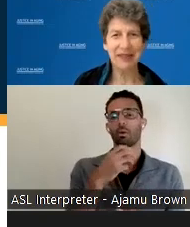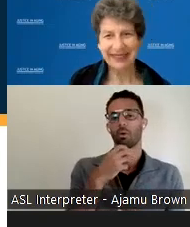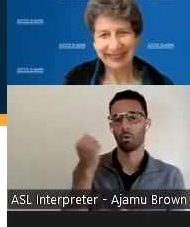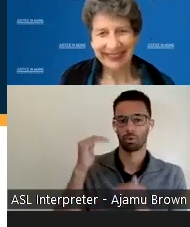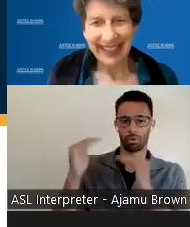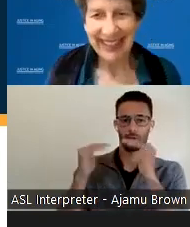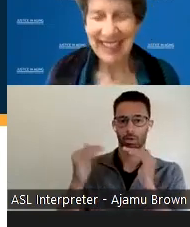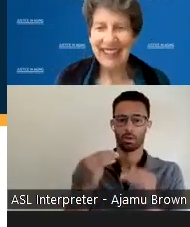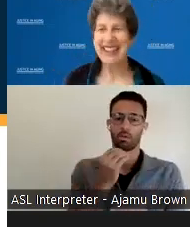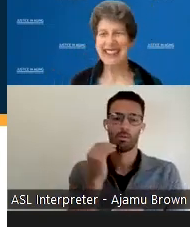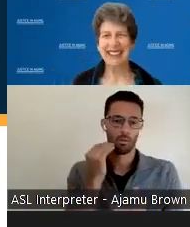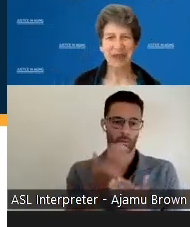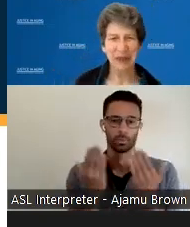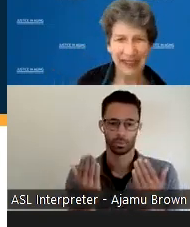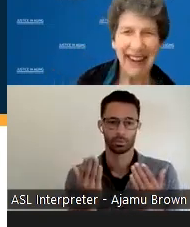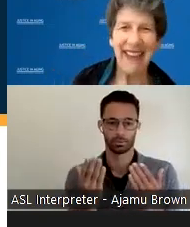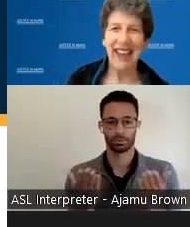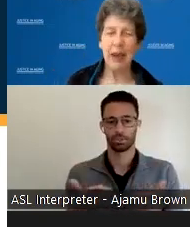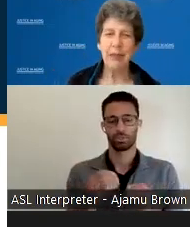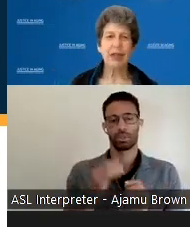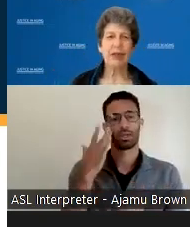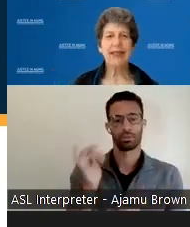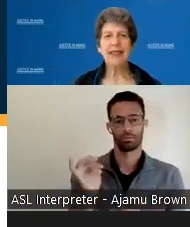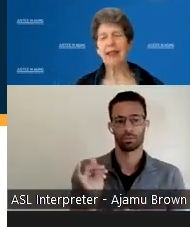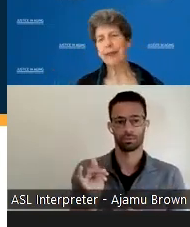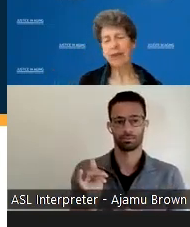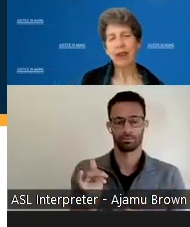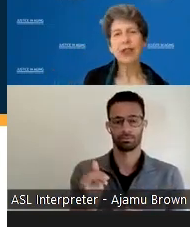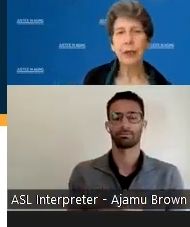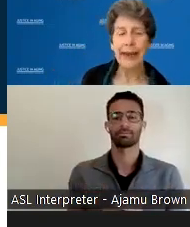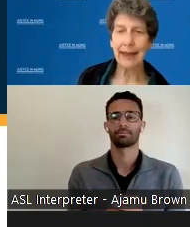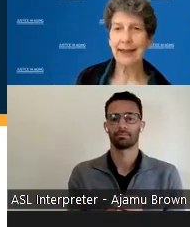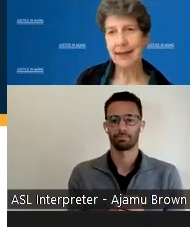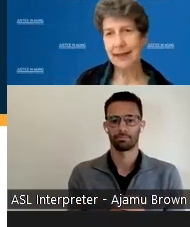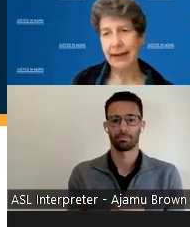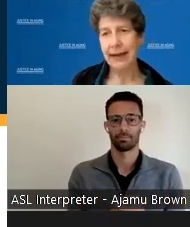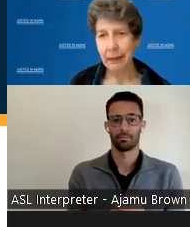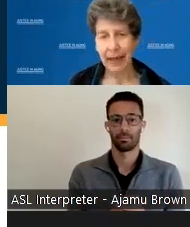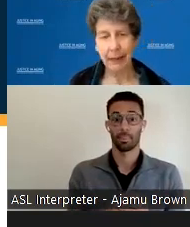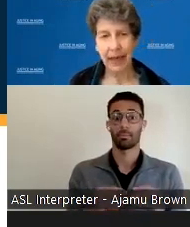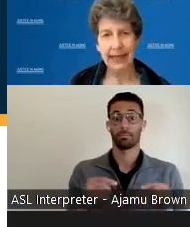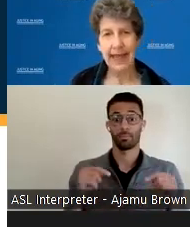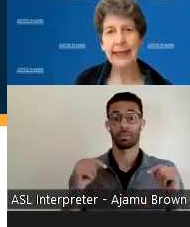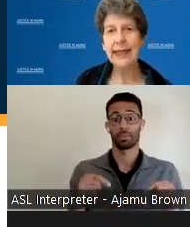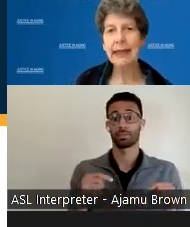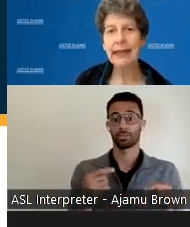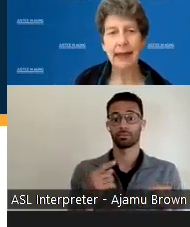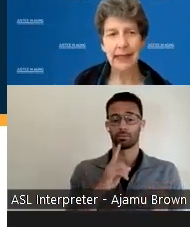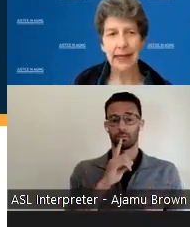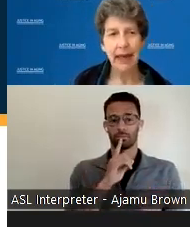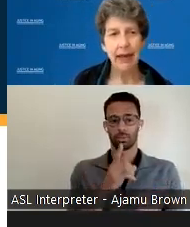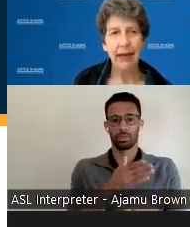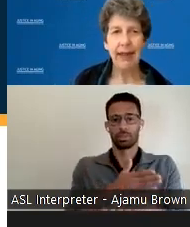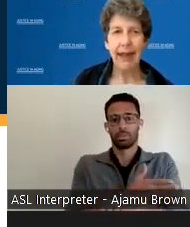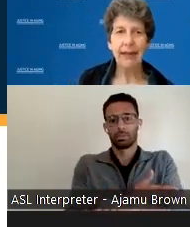go. Sorry to take things out of order. So this is a striking slide in my mind, and it tells